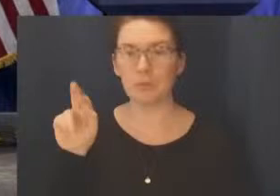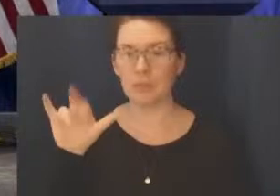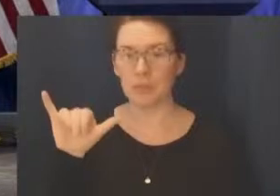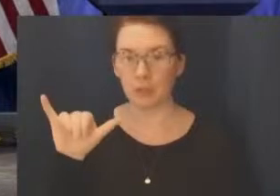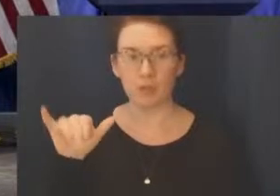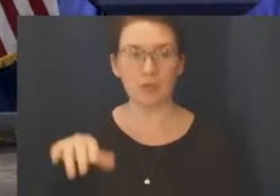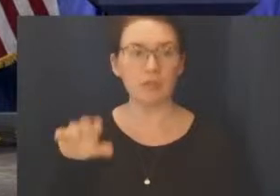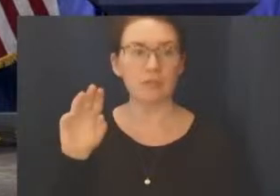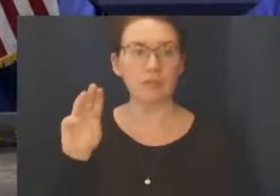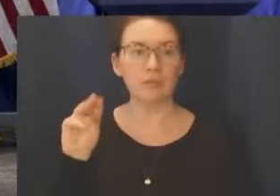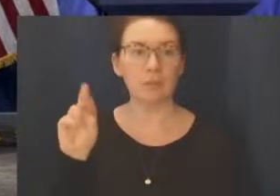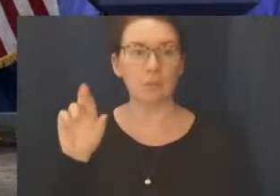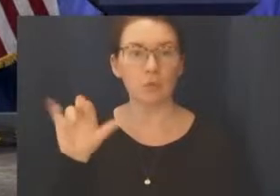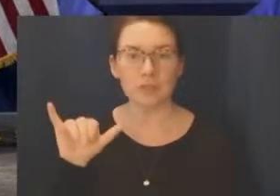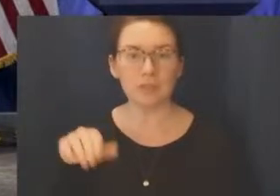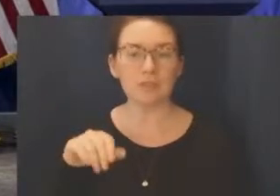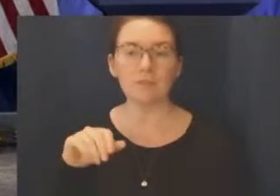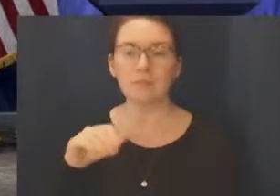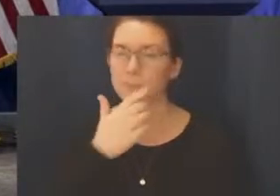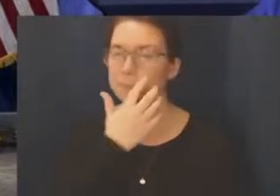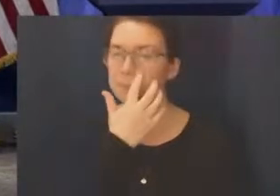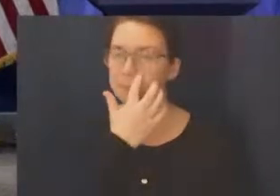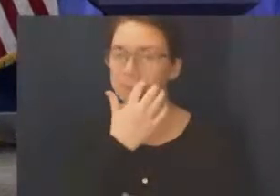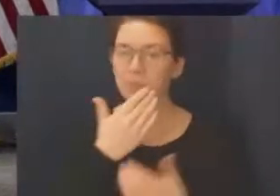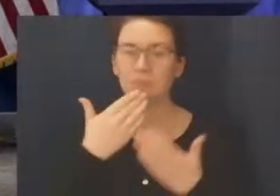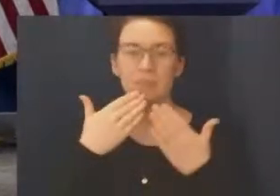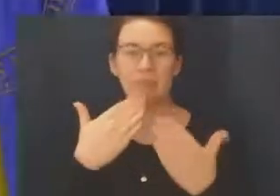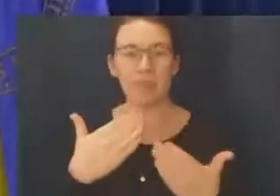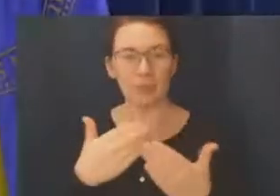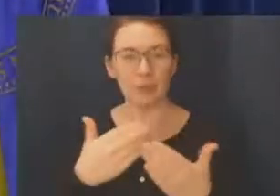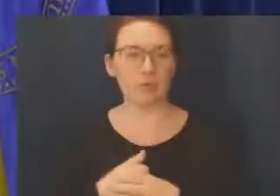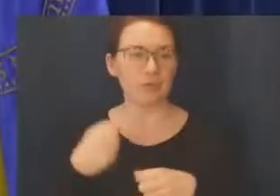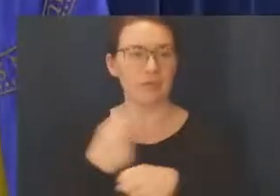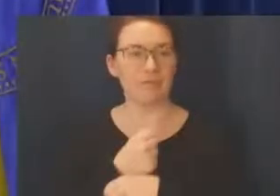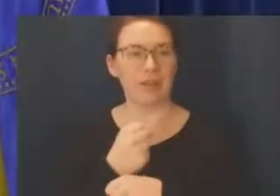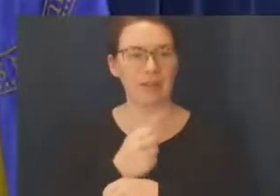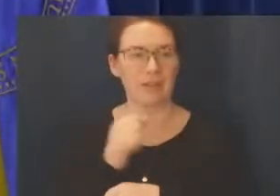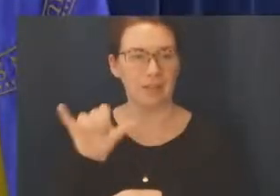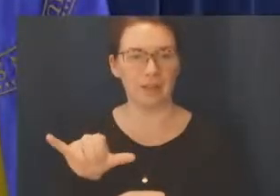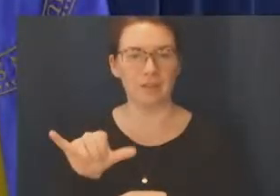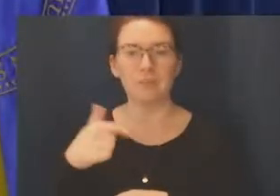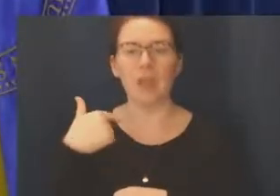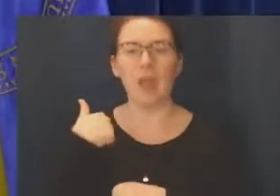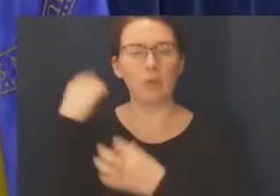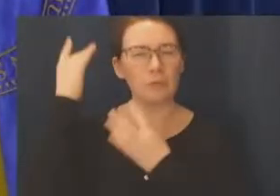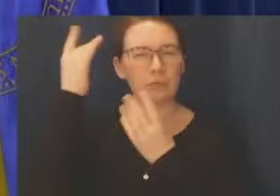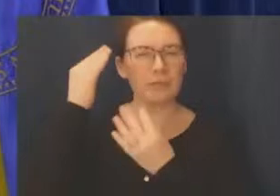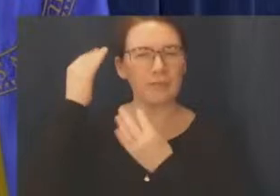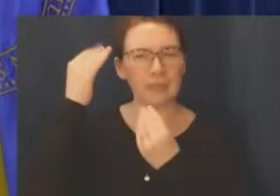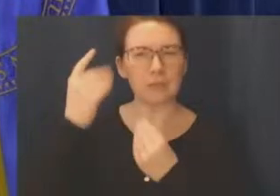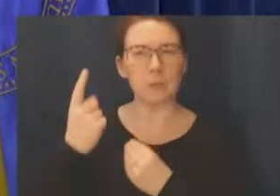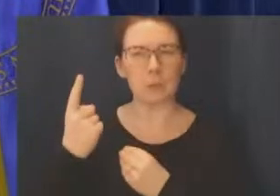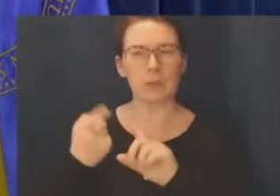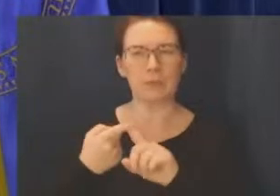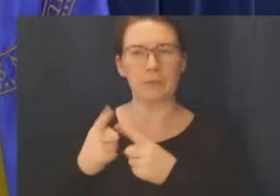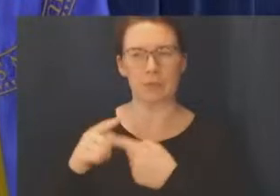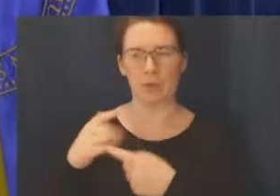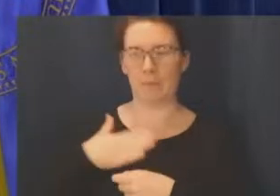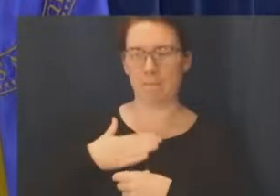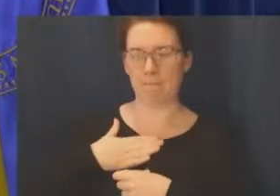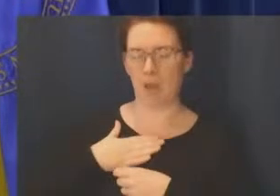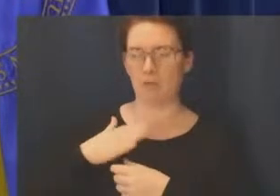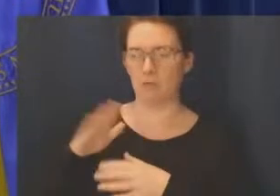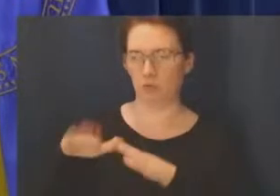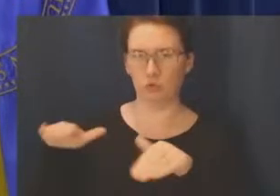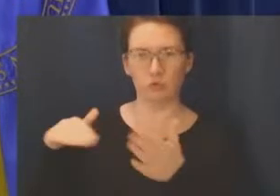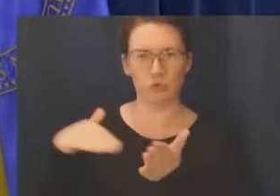here to fight the good fight. And I was reflecting on a friend of mine who was a pediatrician who once said that if a foreign